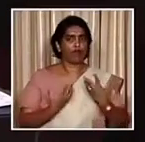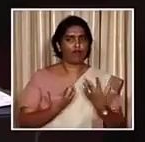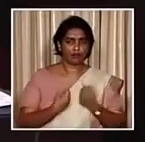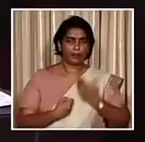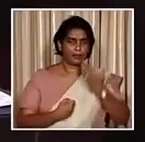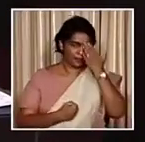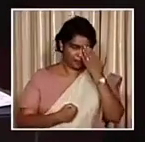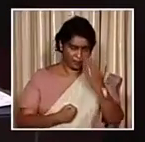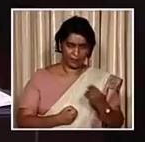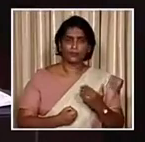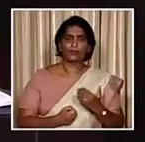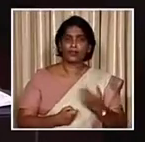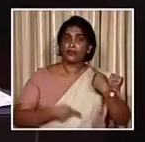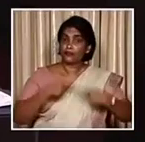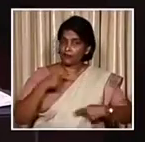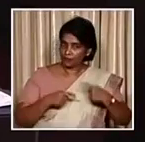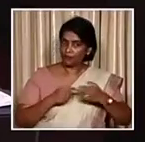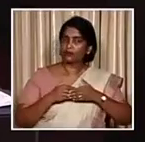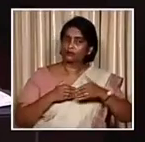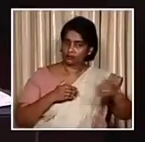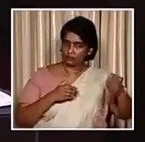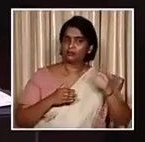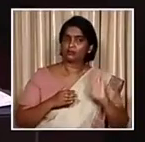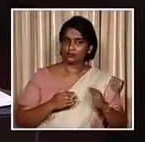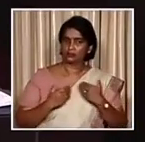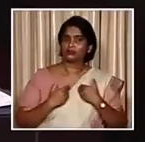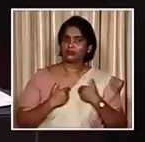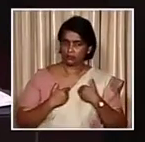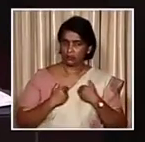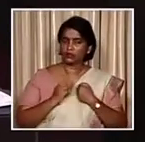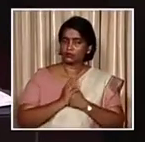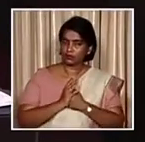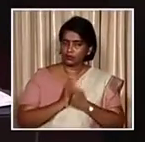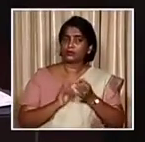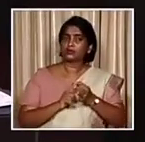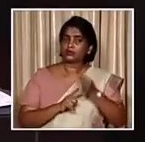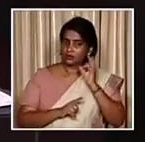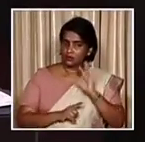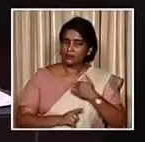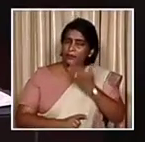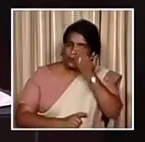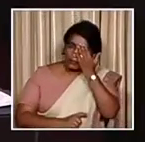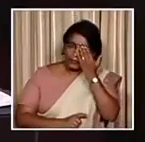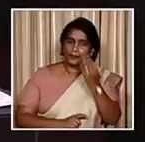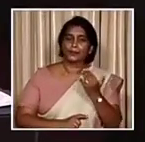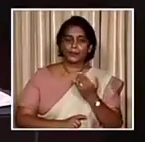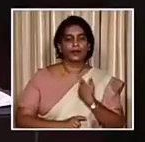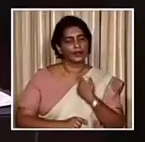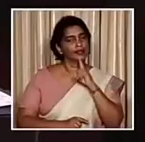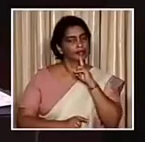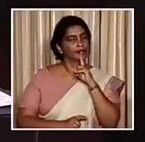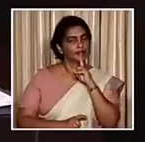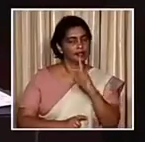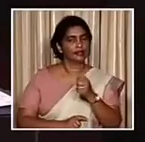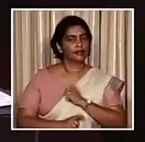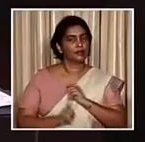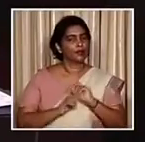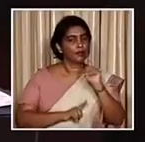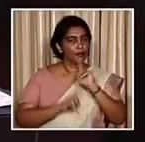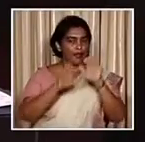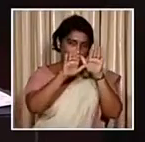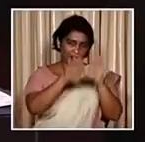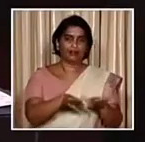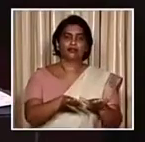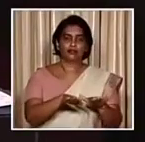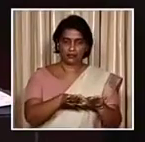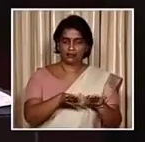request Honorable President to remain in Parliament and listen to the progressive and